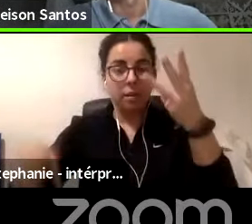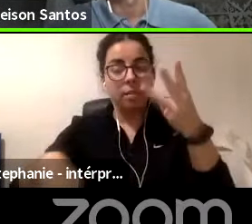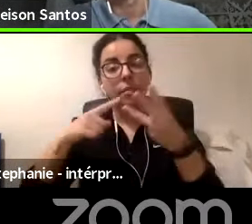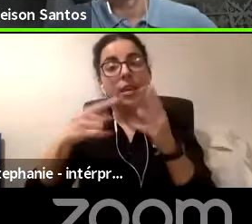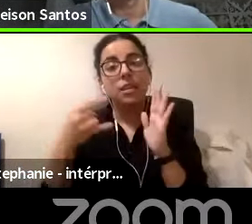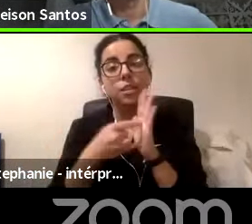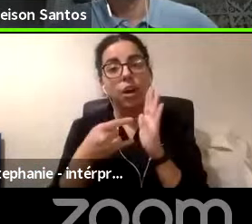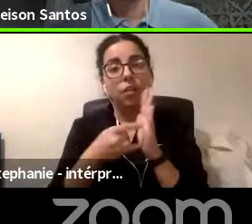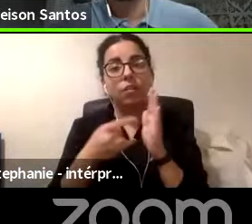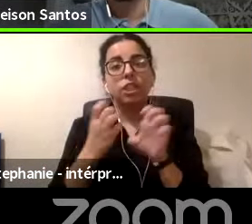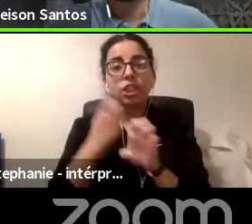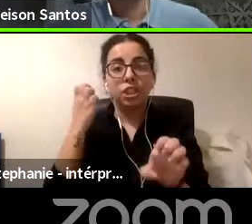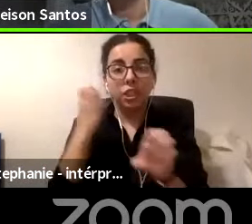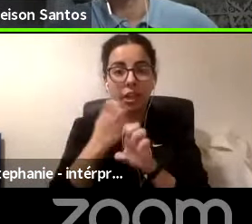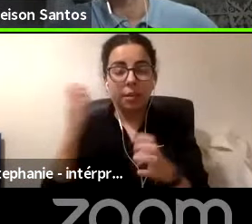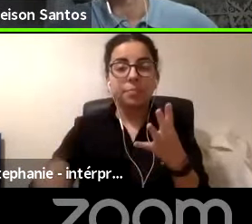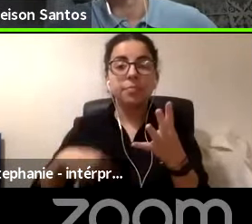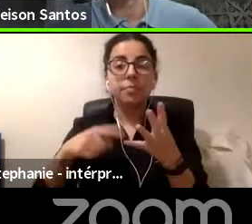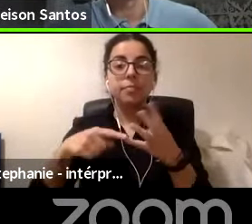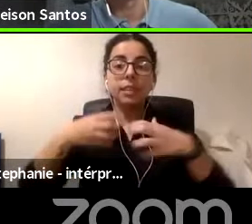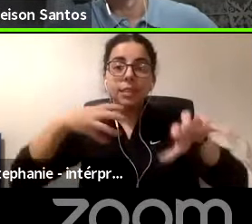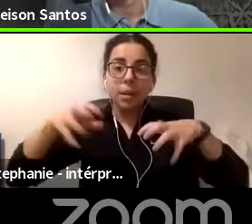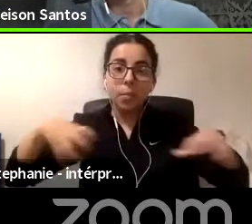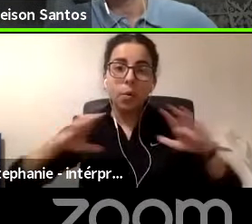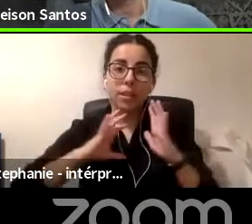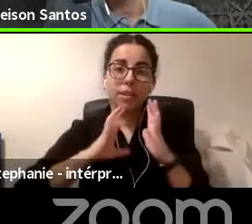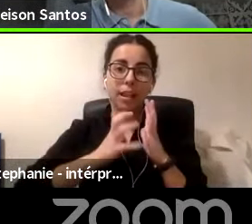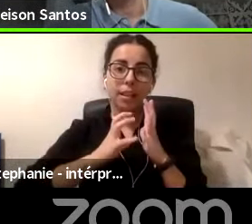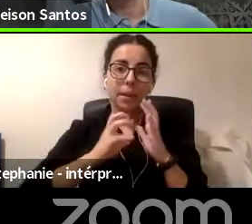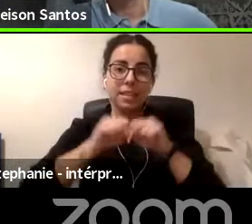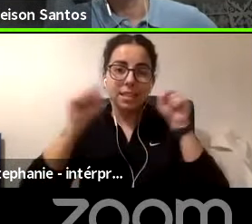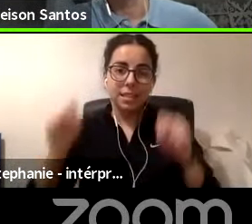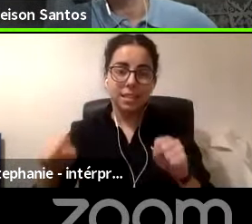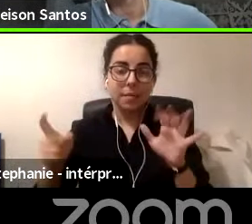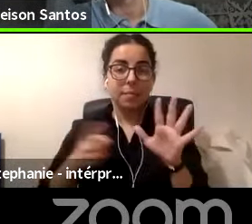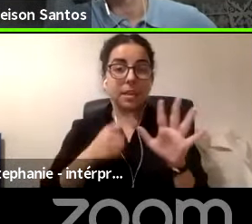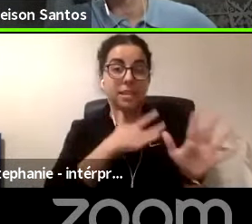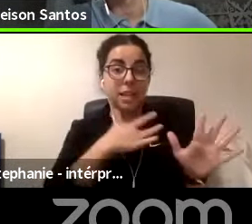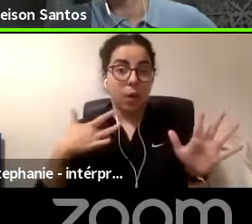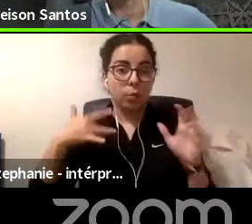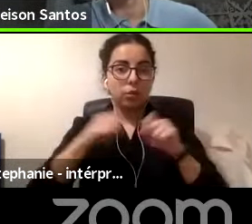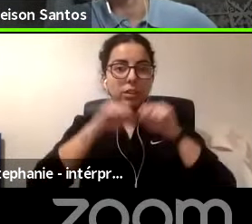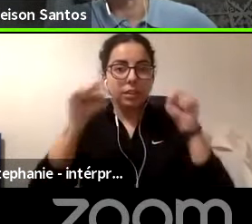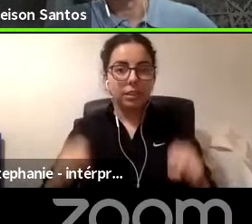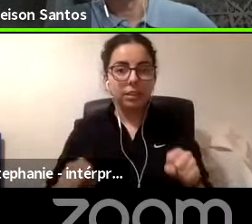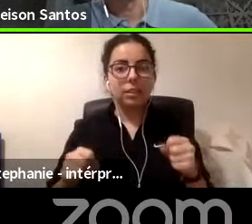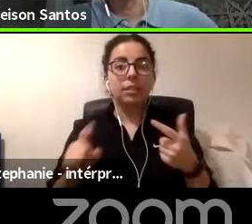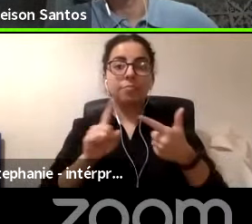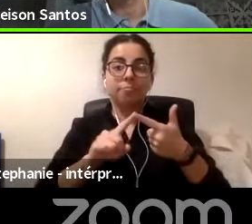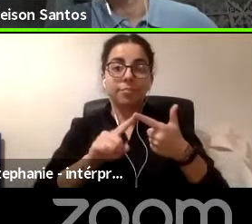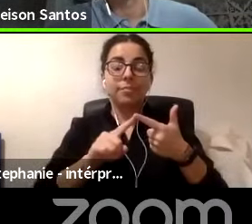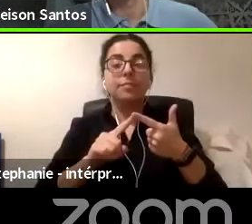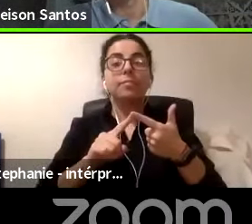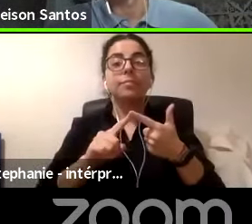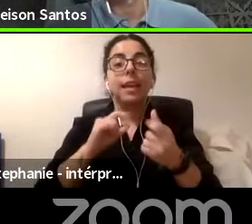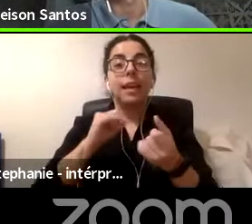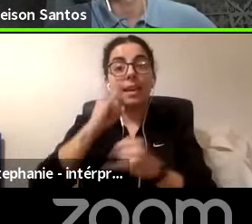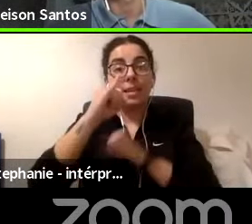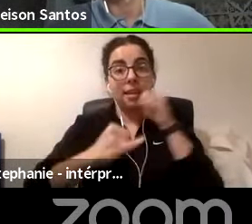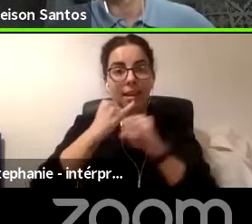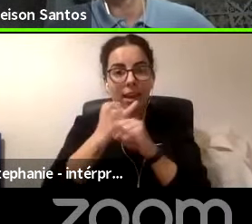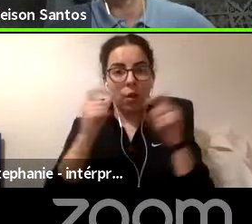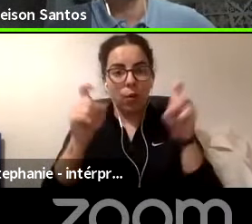engineering, distributed database systems, healthcare systems, and Internet of Things computing. He has published